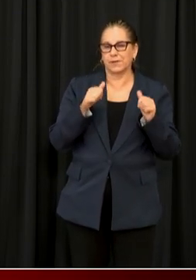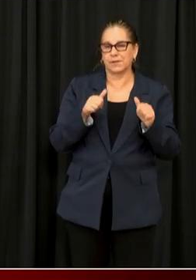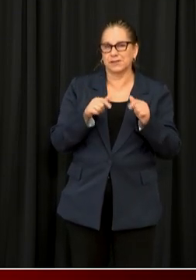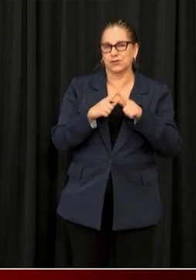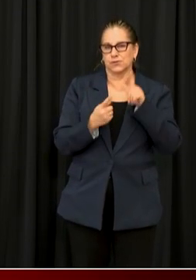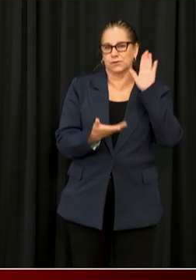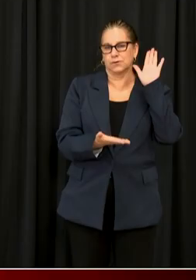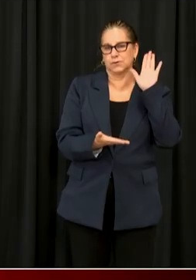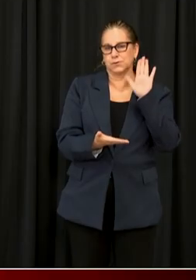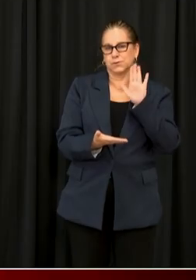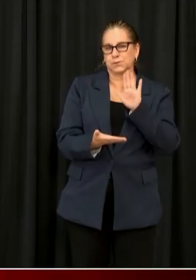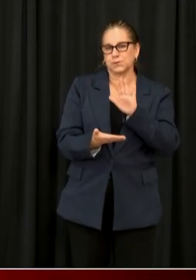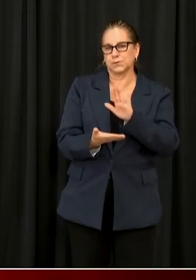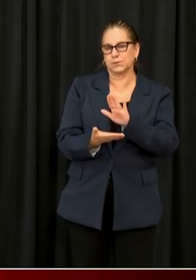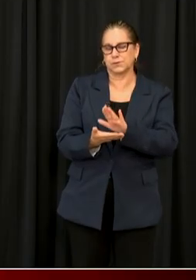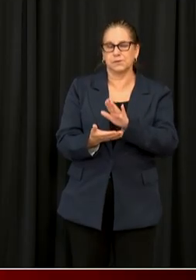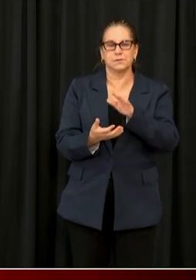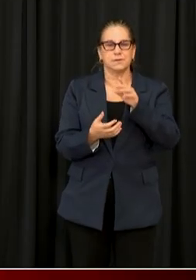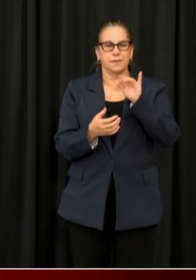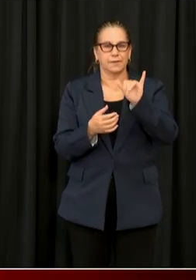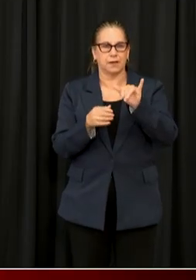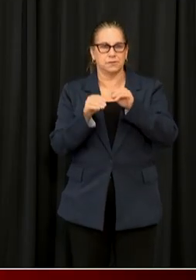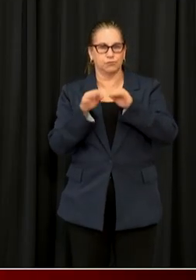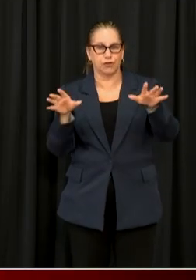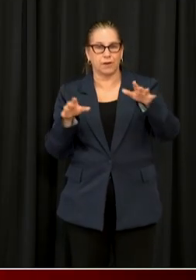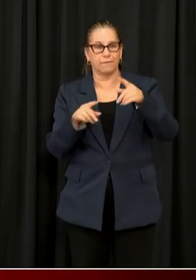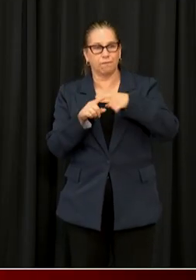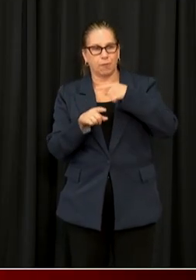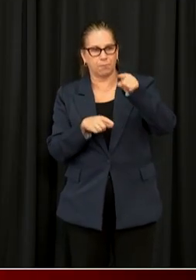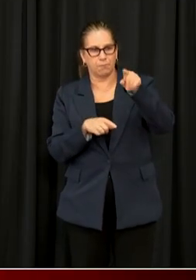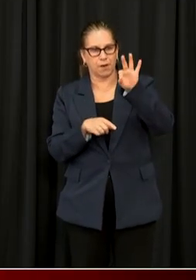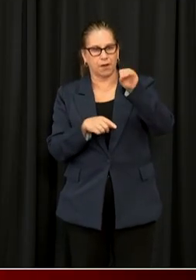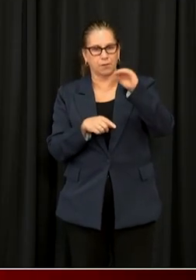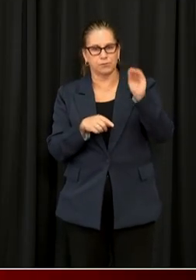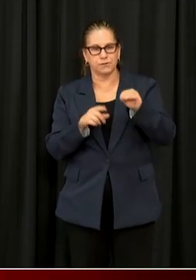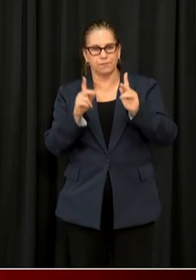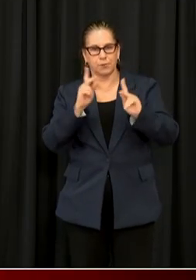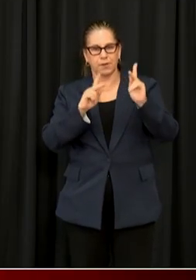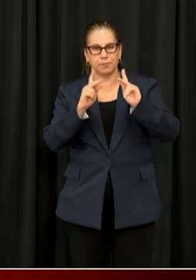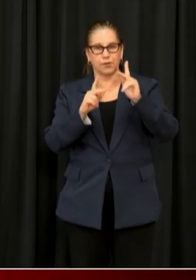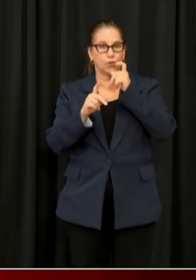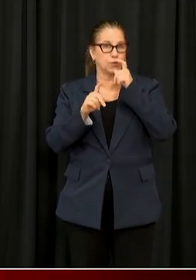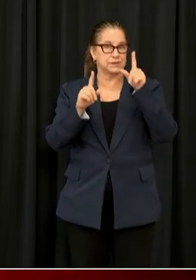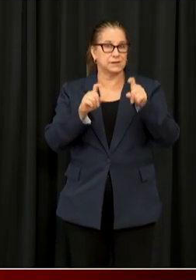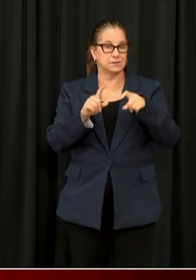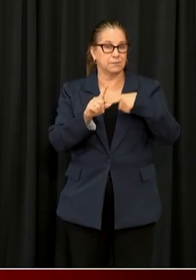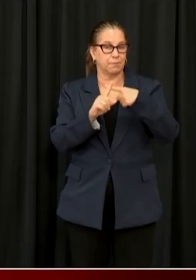will be monitoring what it is. When we made the estimate of